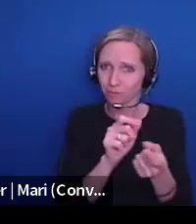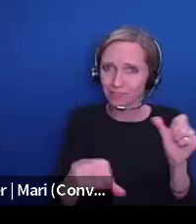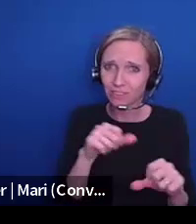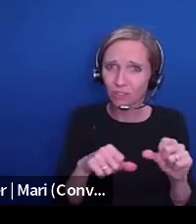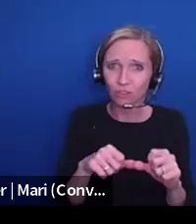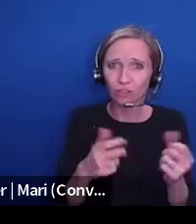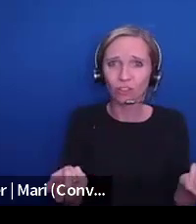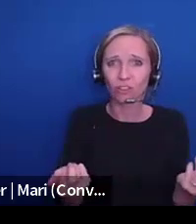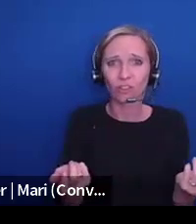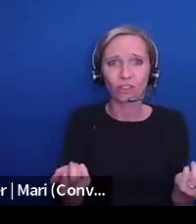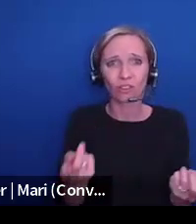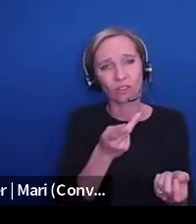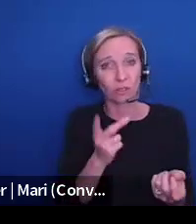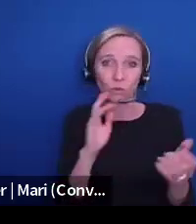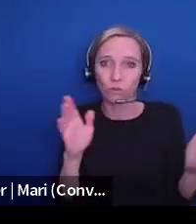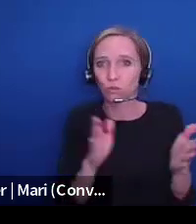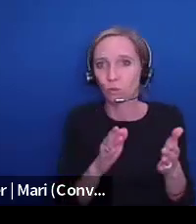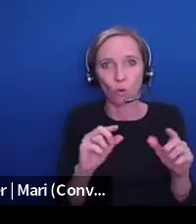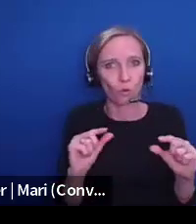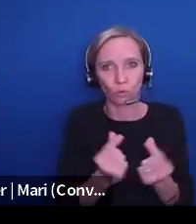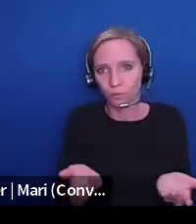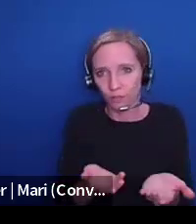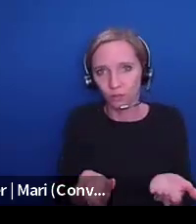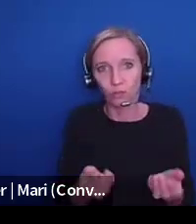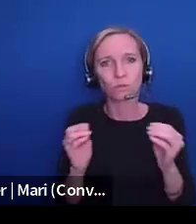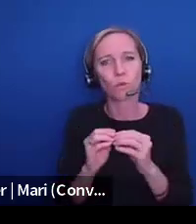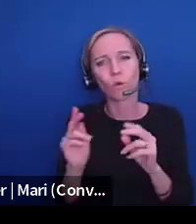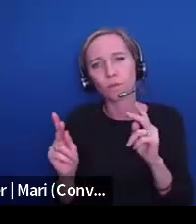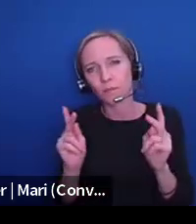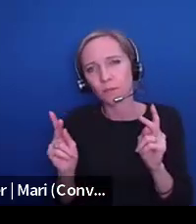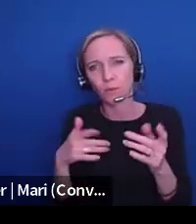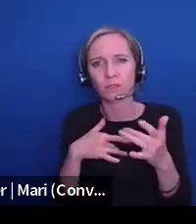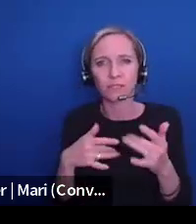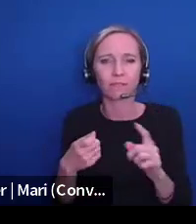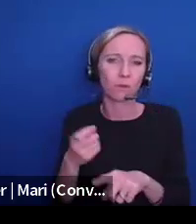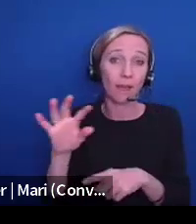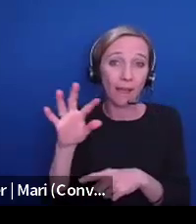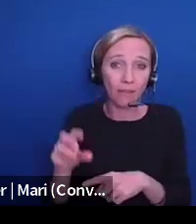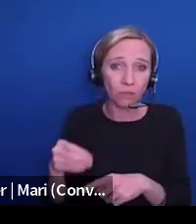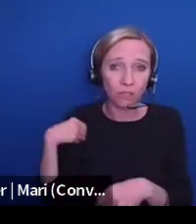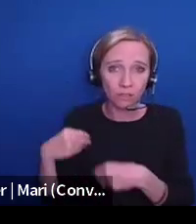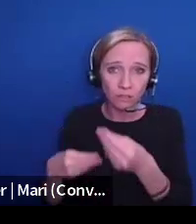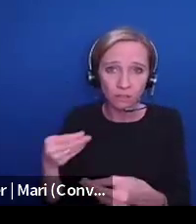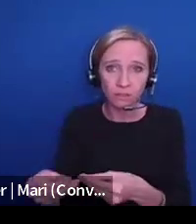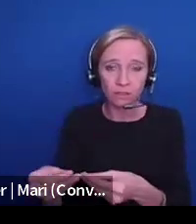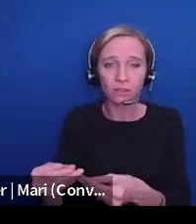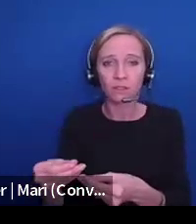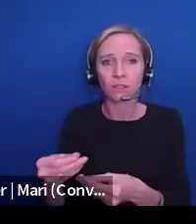because that's a very small group. We have more people who are like from African descent, and